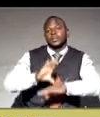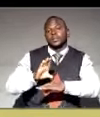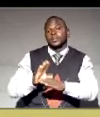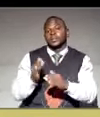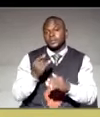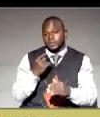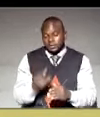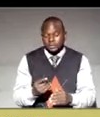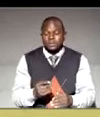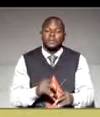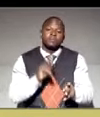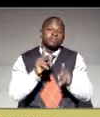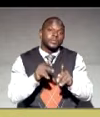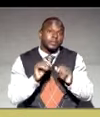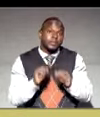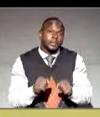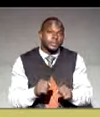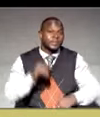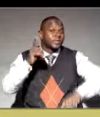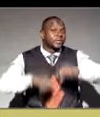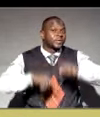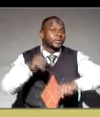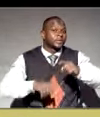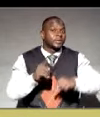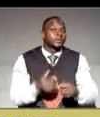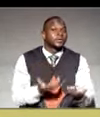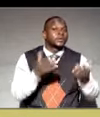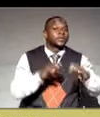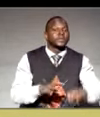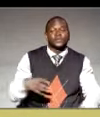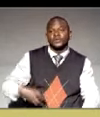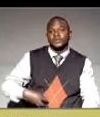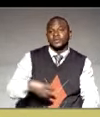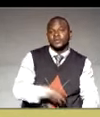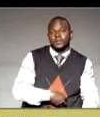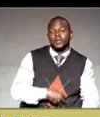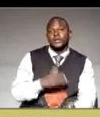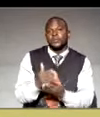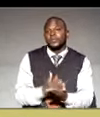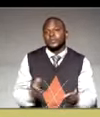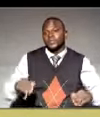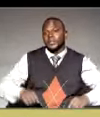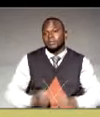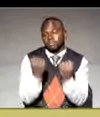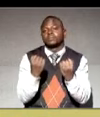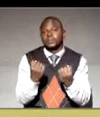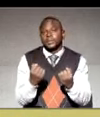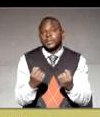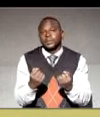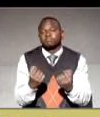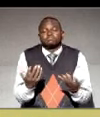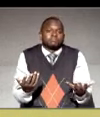Chibule said people should not politicize the death of his children because it was an accident and